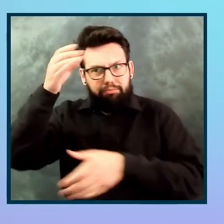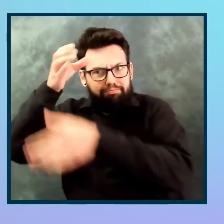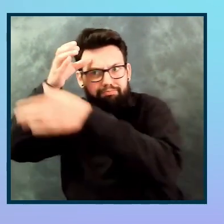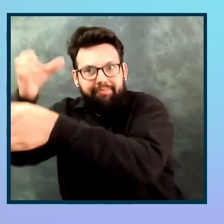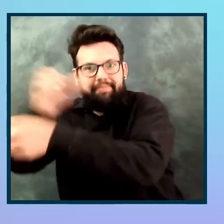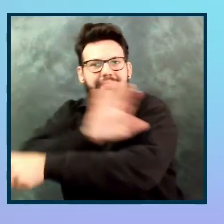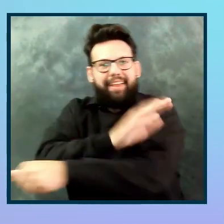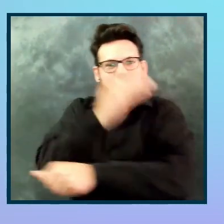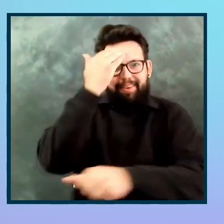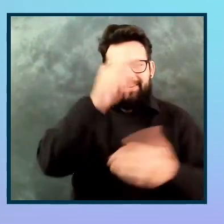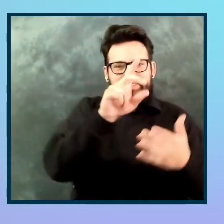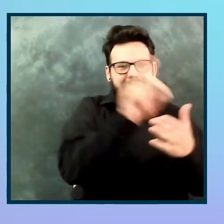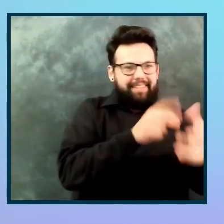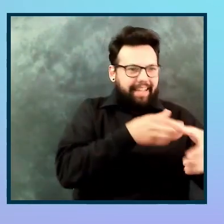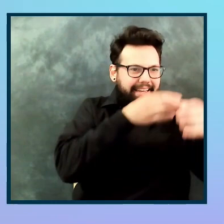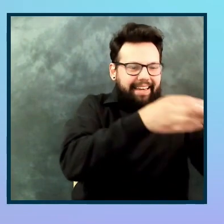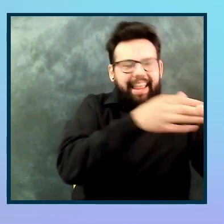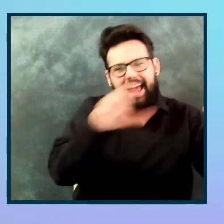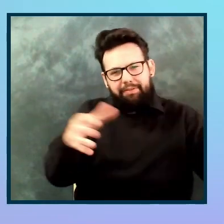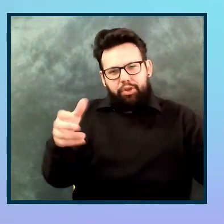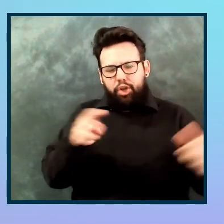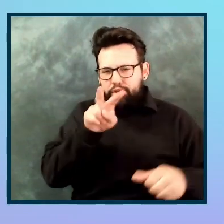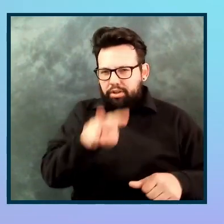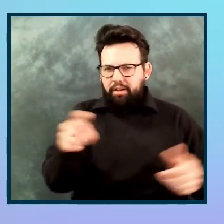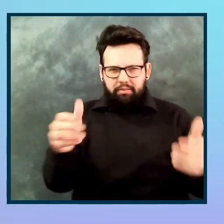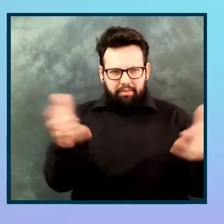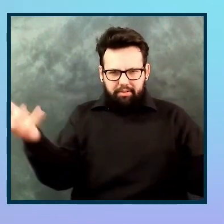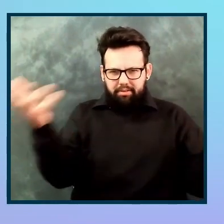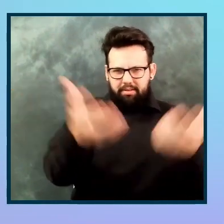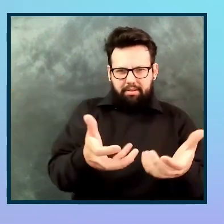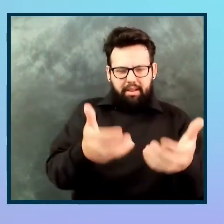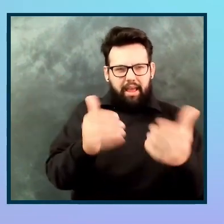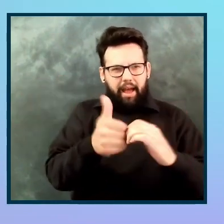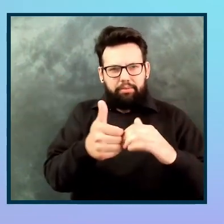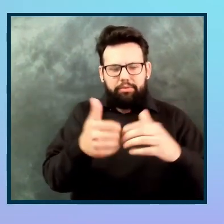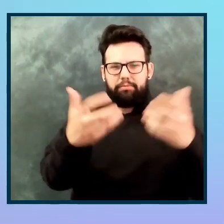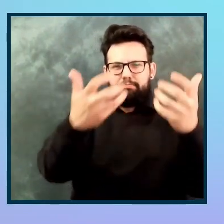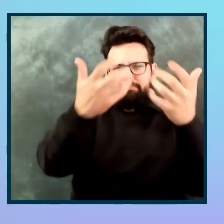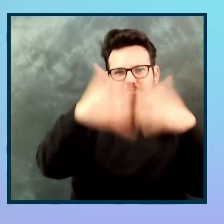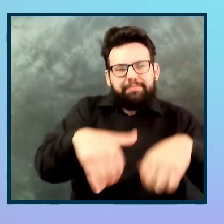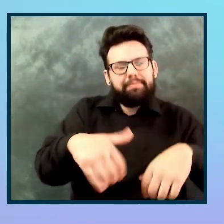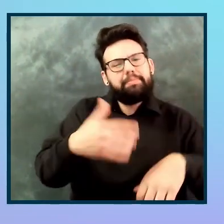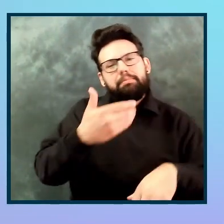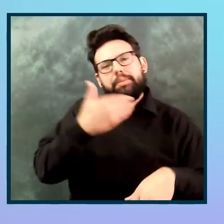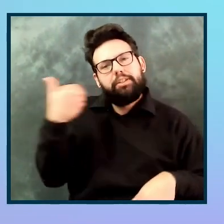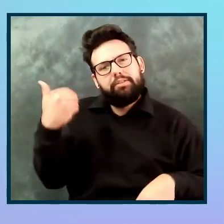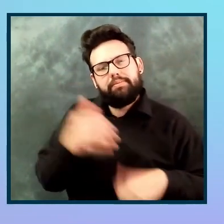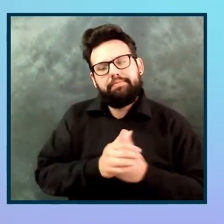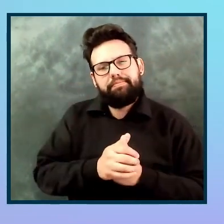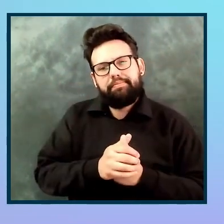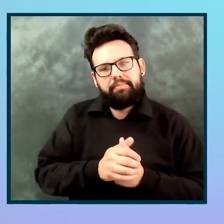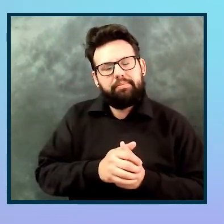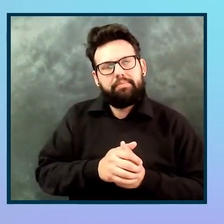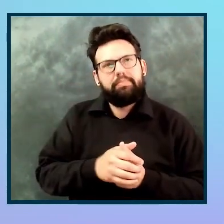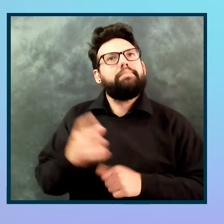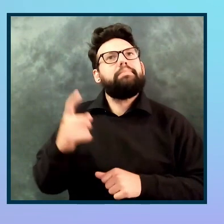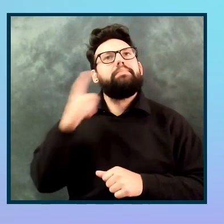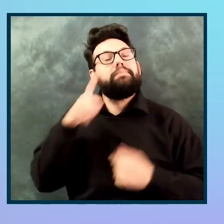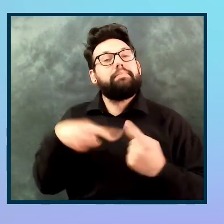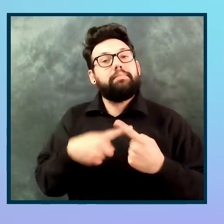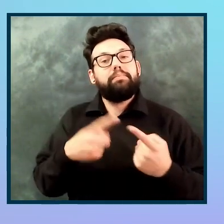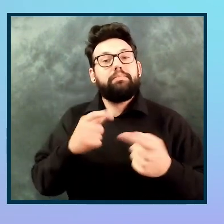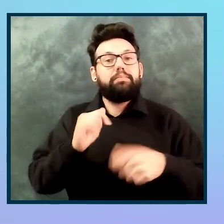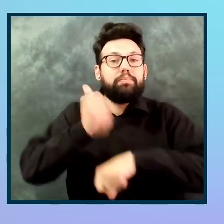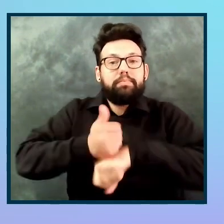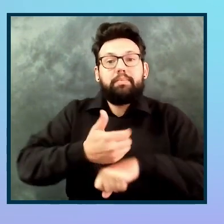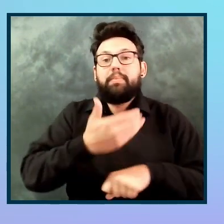really well. That's what they're good at. And how do those 2 things come together to really, so to me, creating best practices and guidelines and